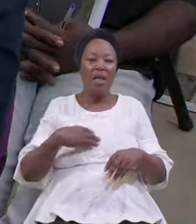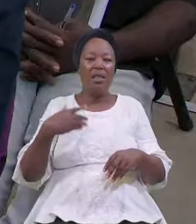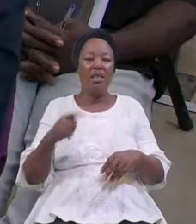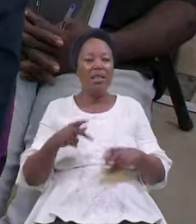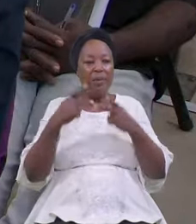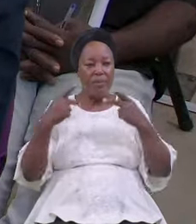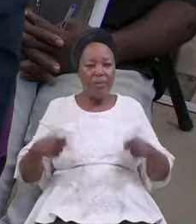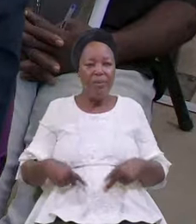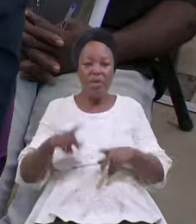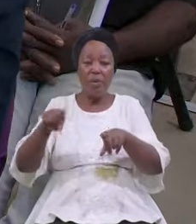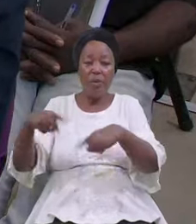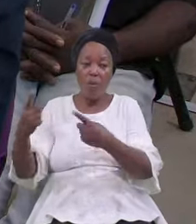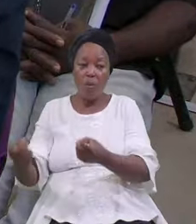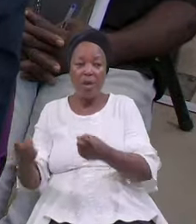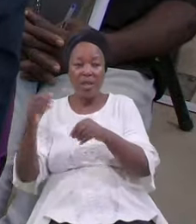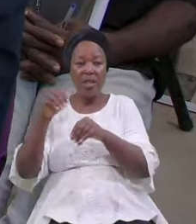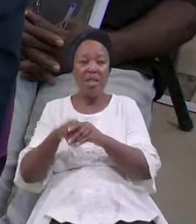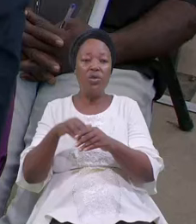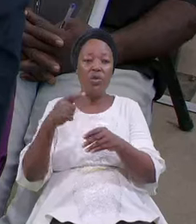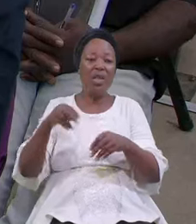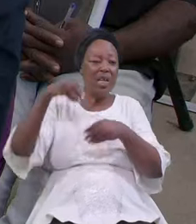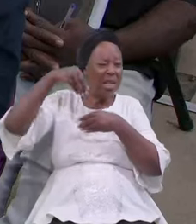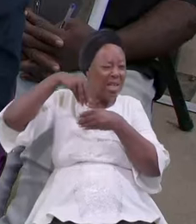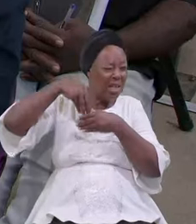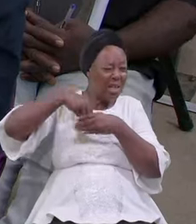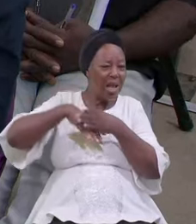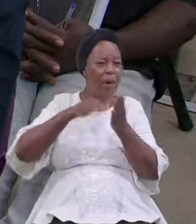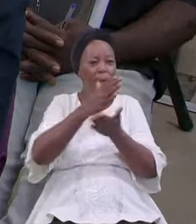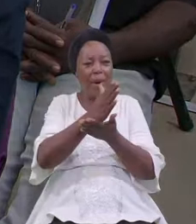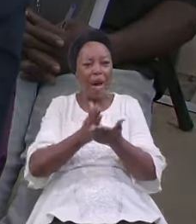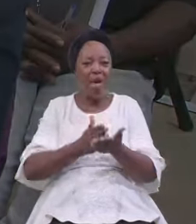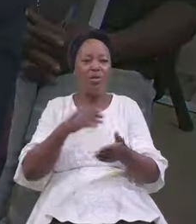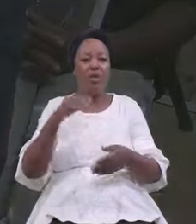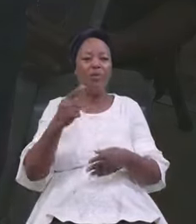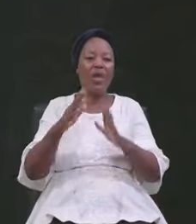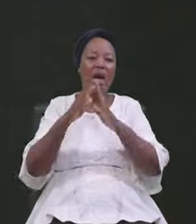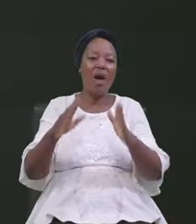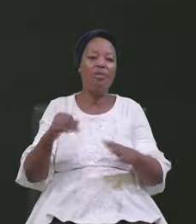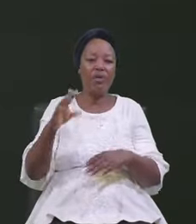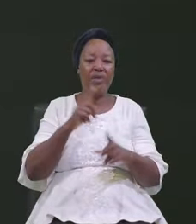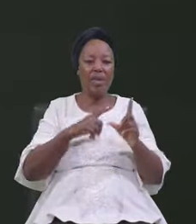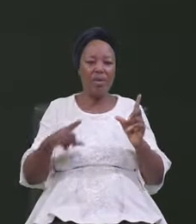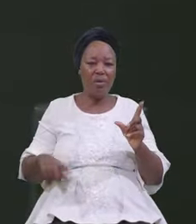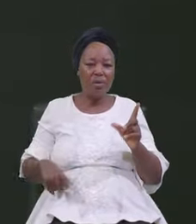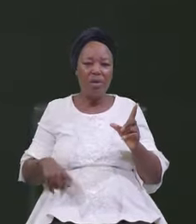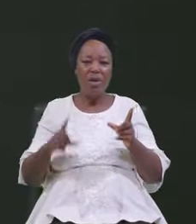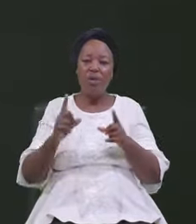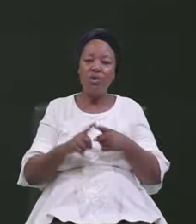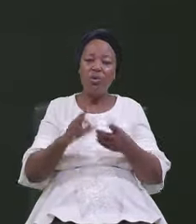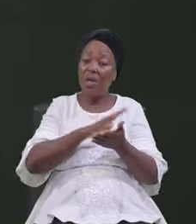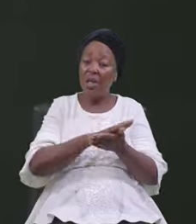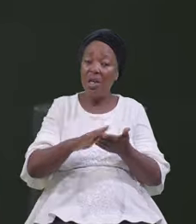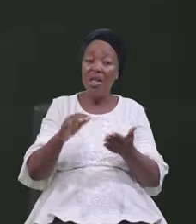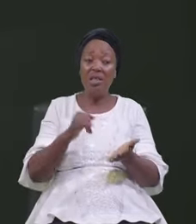the priest went into the inner part of the house of the Lord to cleanse it.